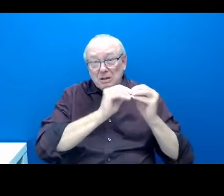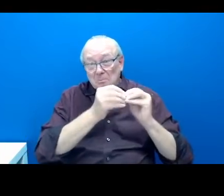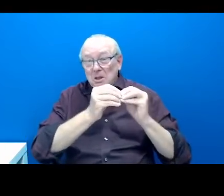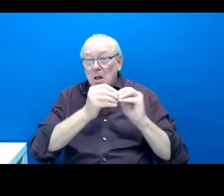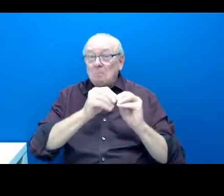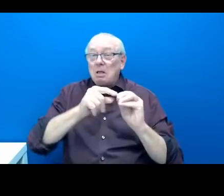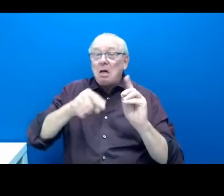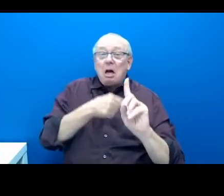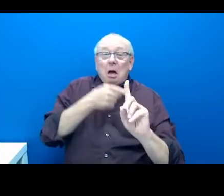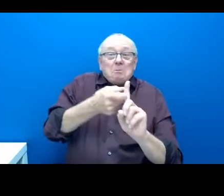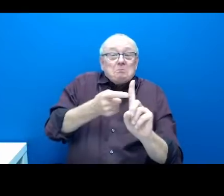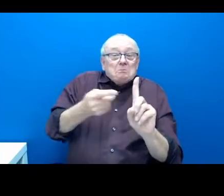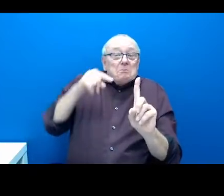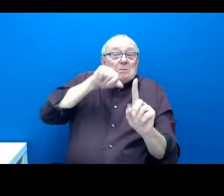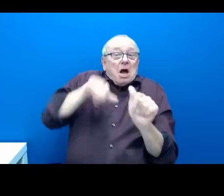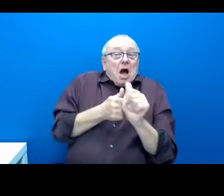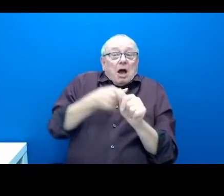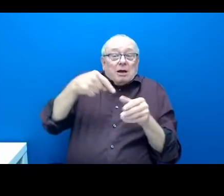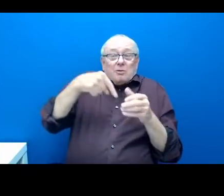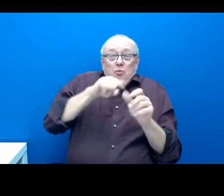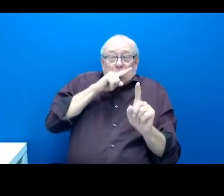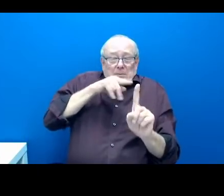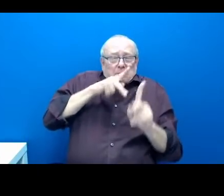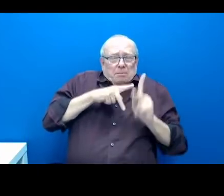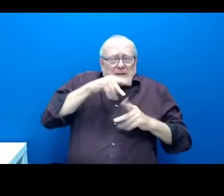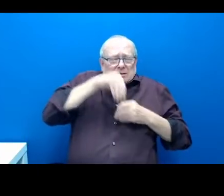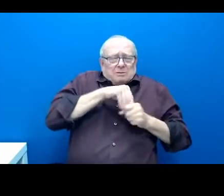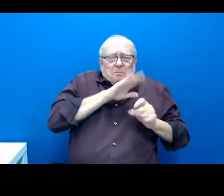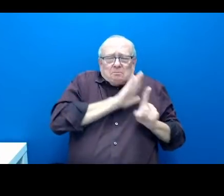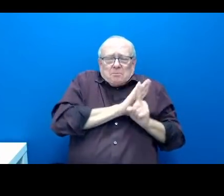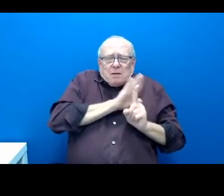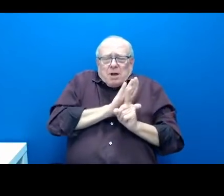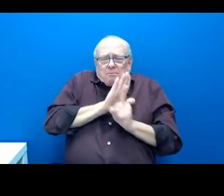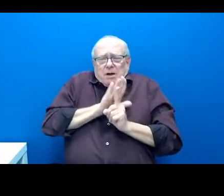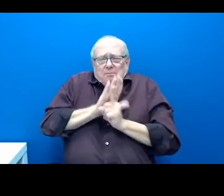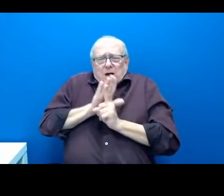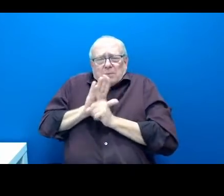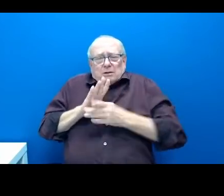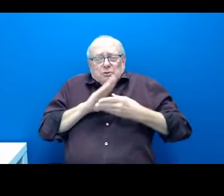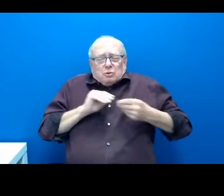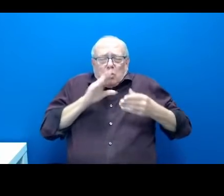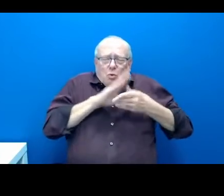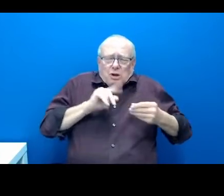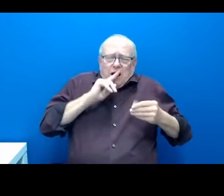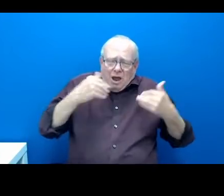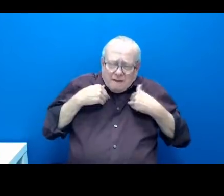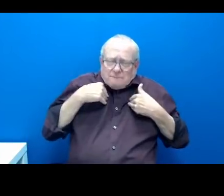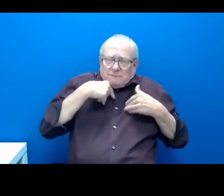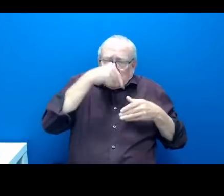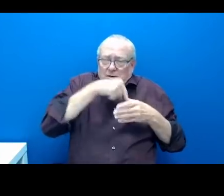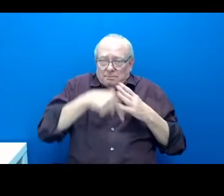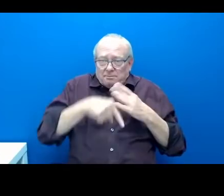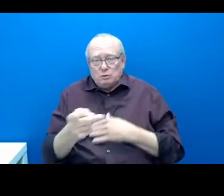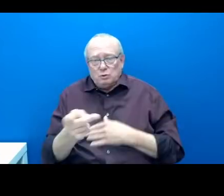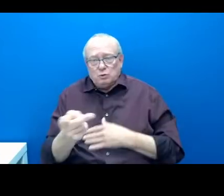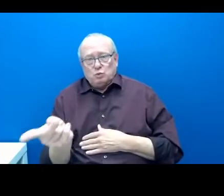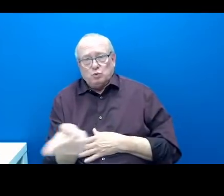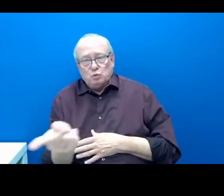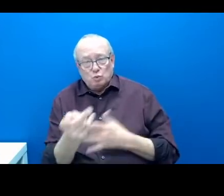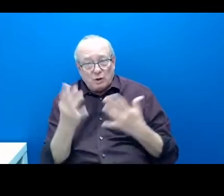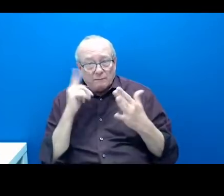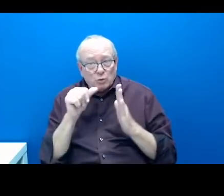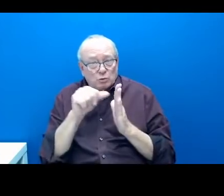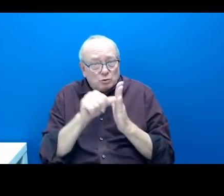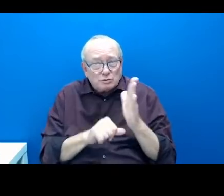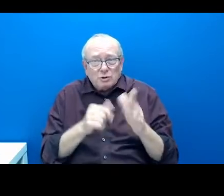and we see them in ICU all the time. We see them in the hospital, and we have people like you guys who are waiting to have these things done that will improve your quality of